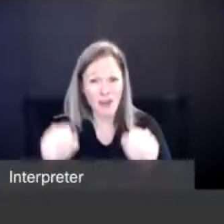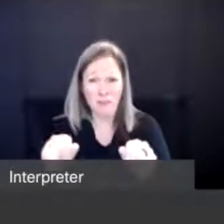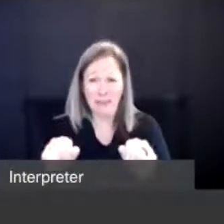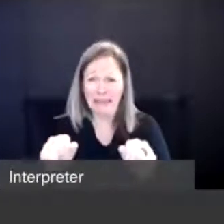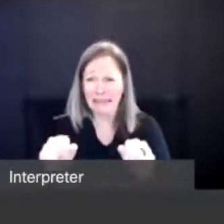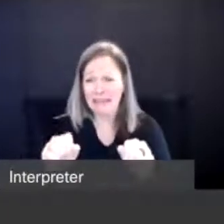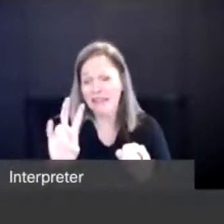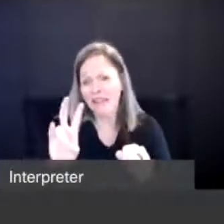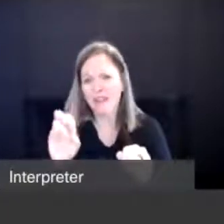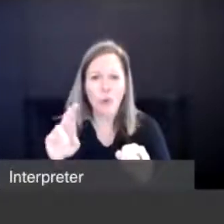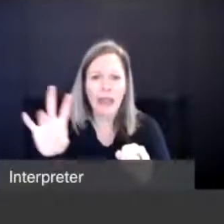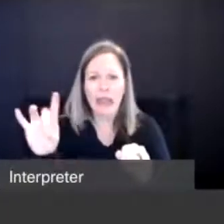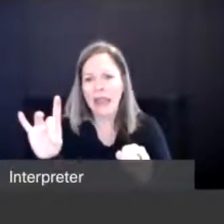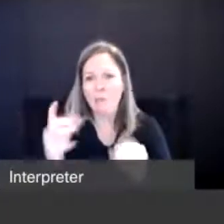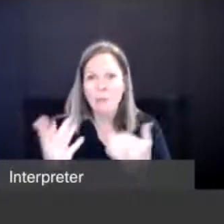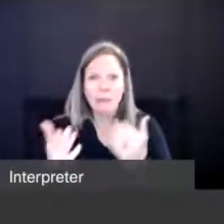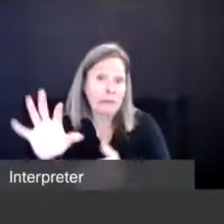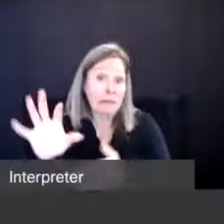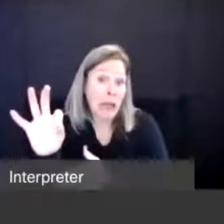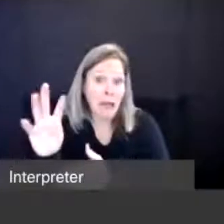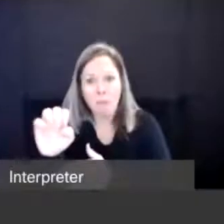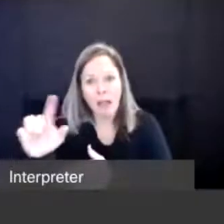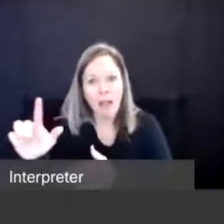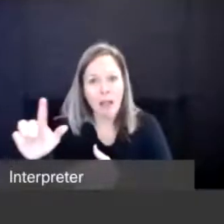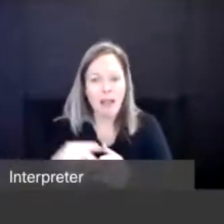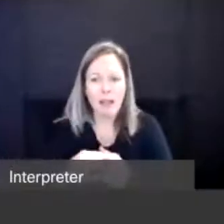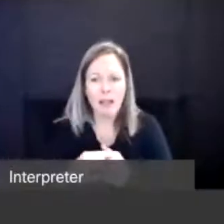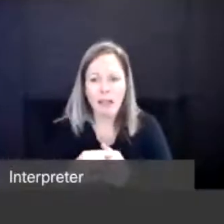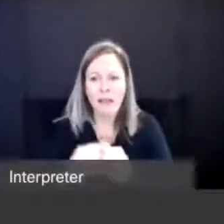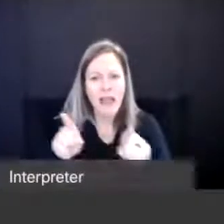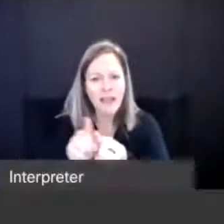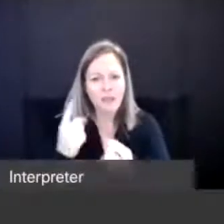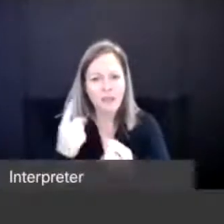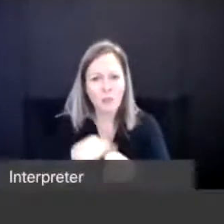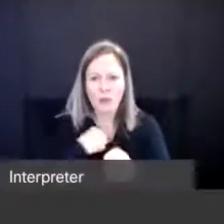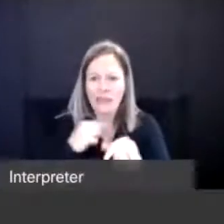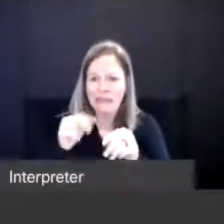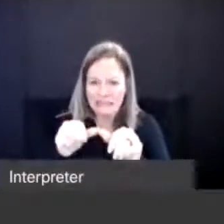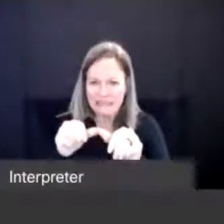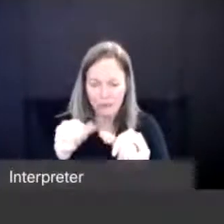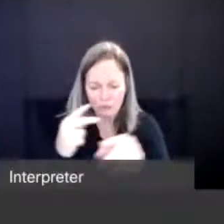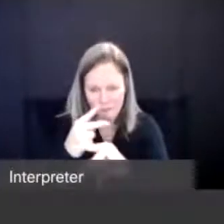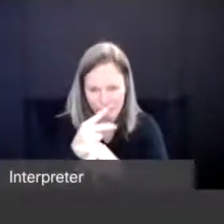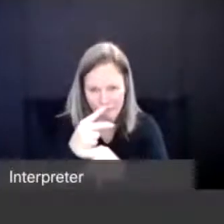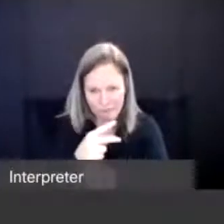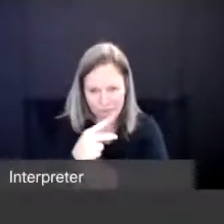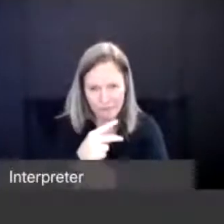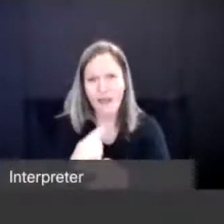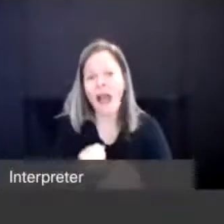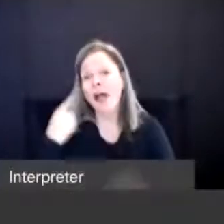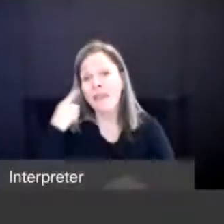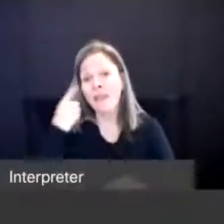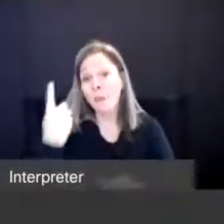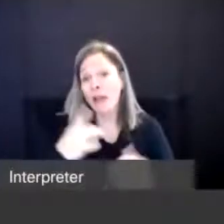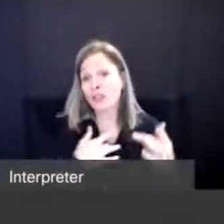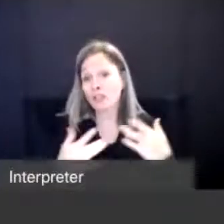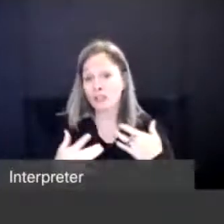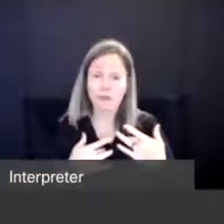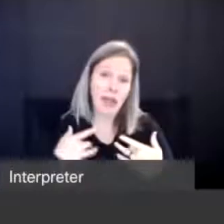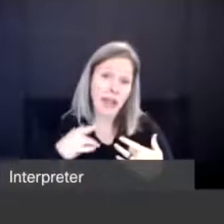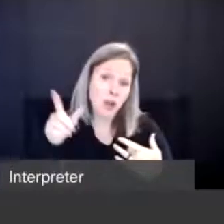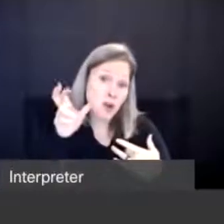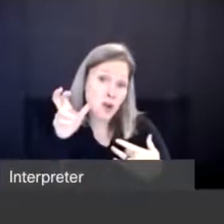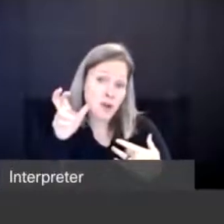or 8 mils, maybe even 9, as we continue to go through the calculation. I think one concern I heard in